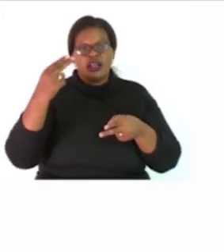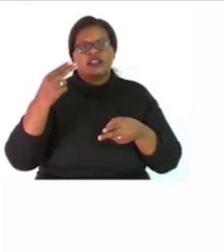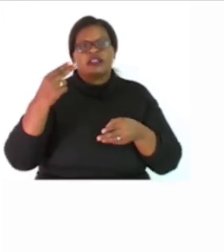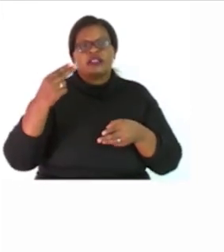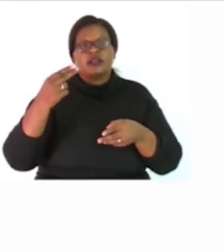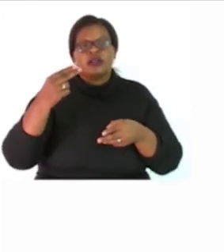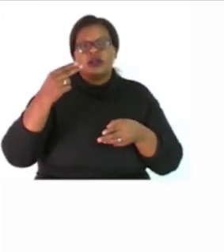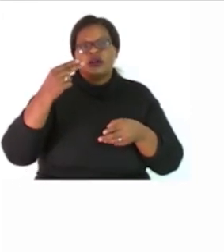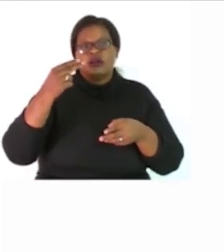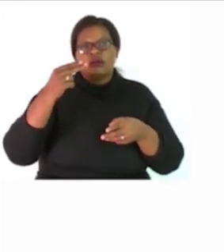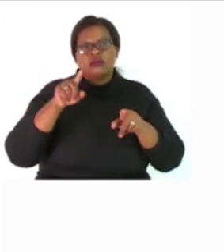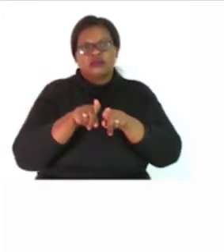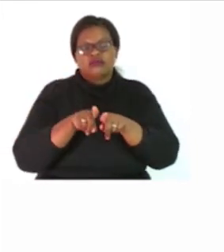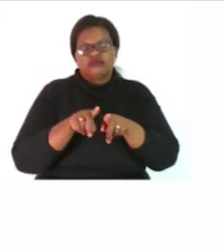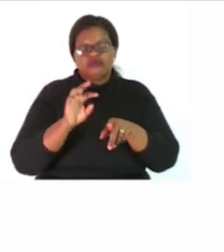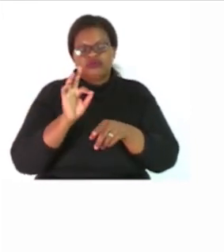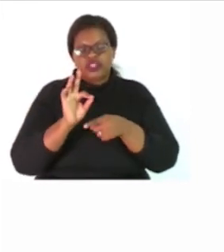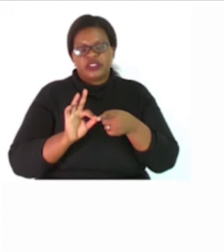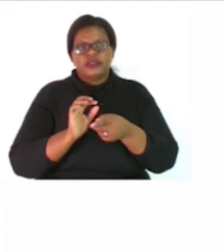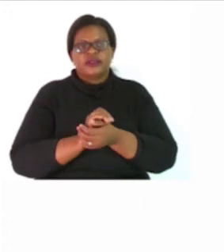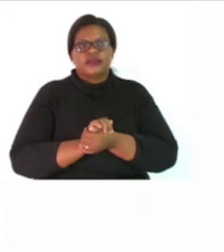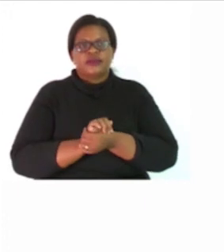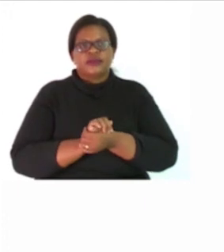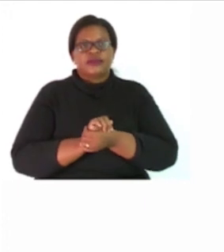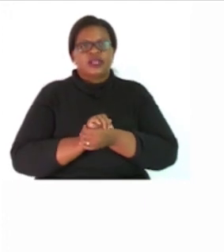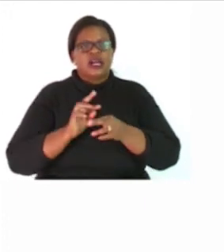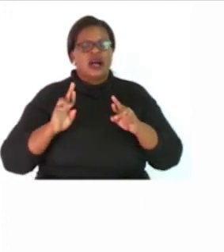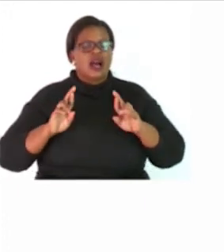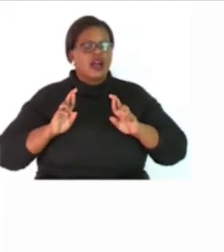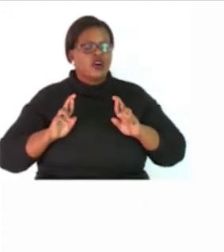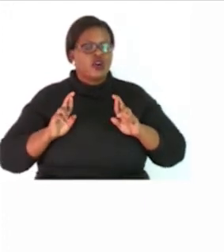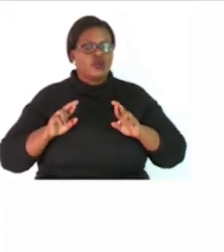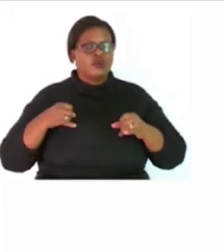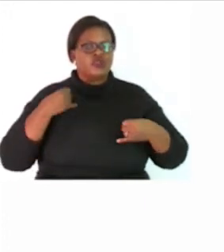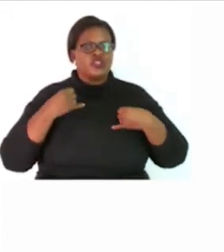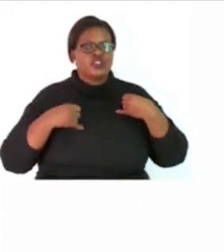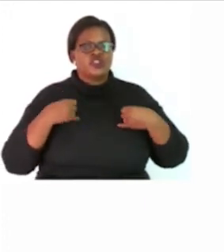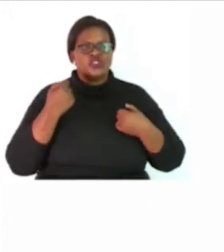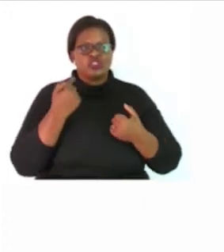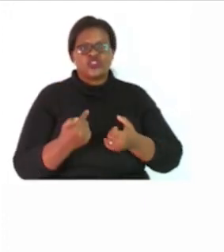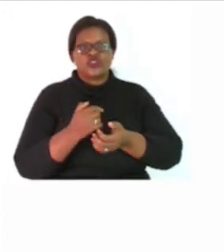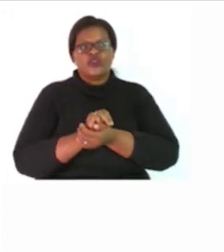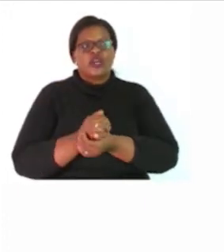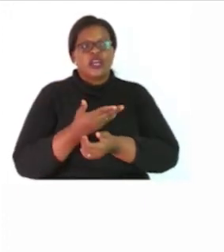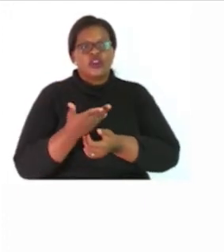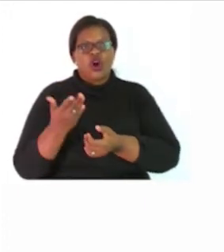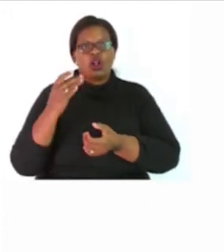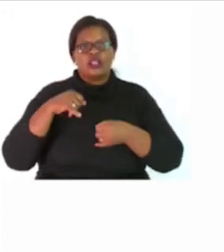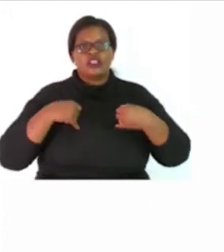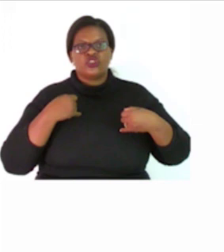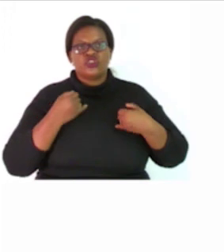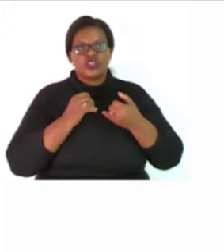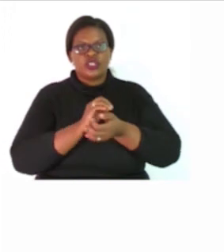the highest common factor. I hope you enjoyed this lesson, and you are going to enjoy it. And